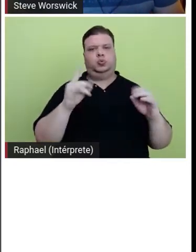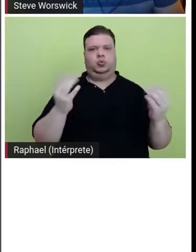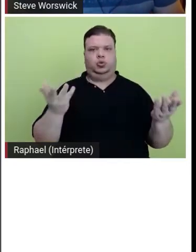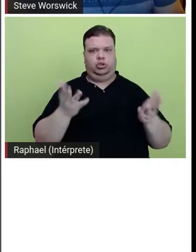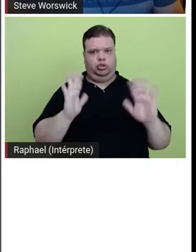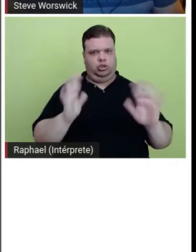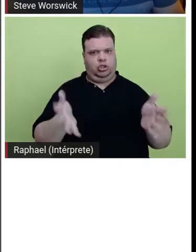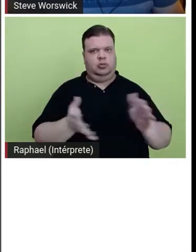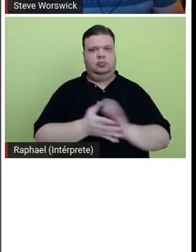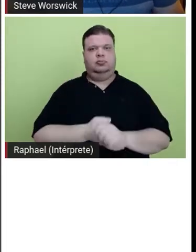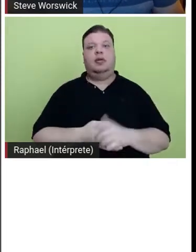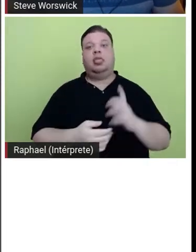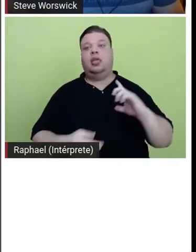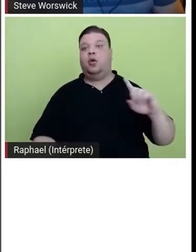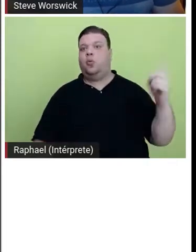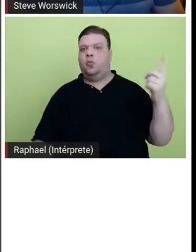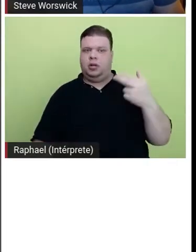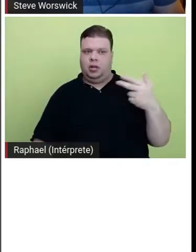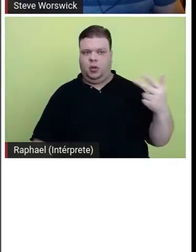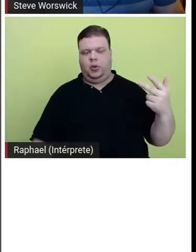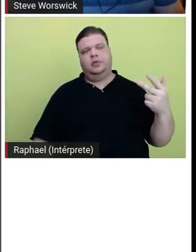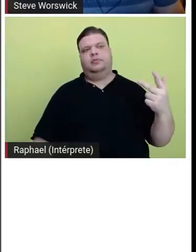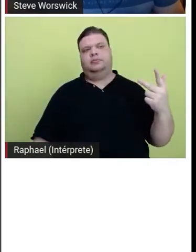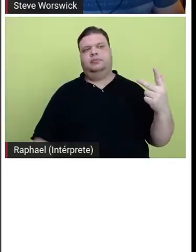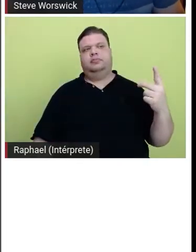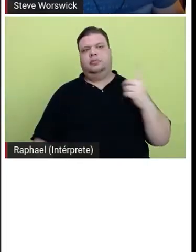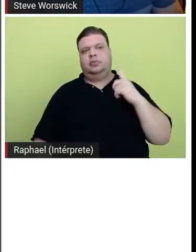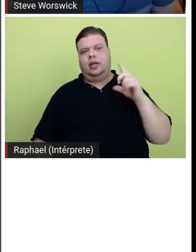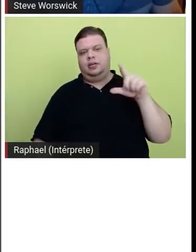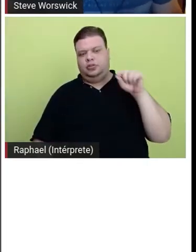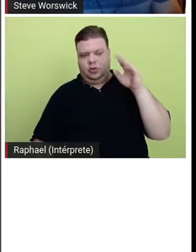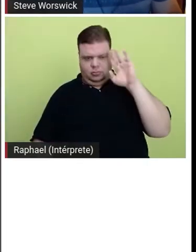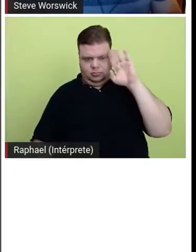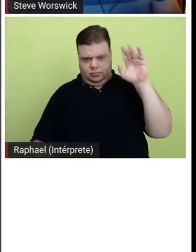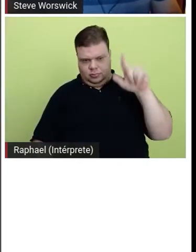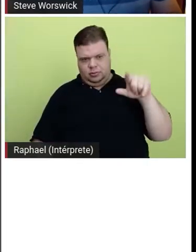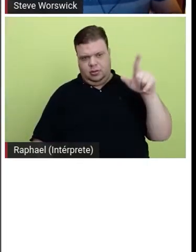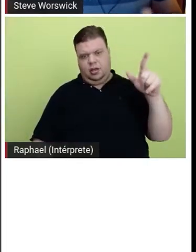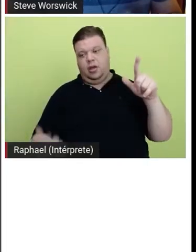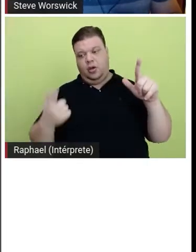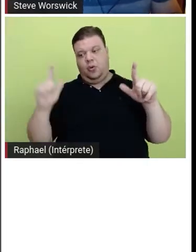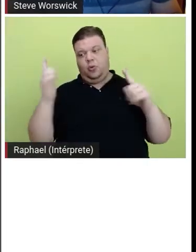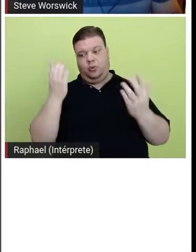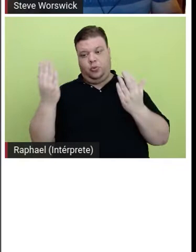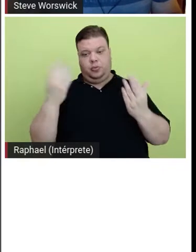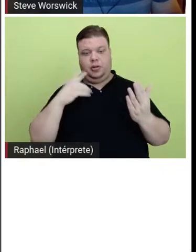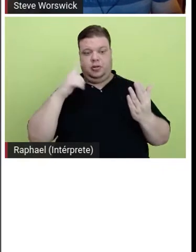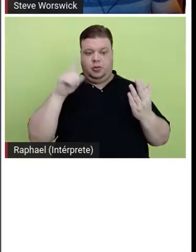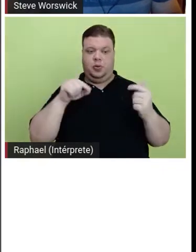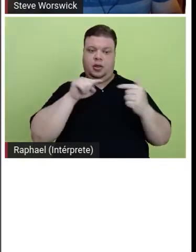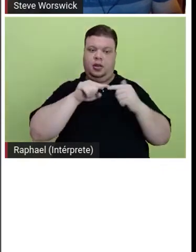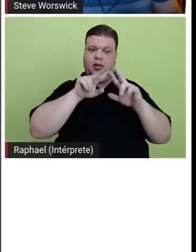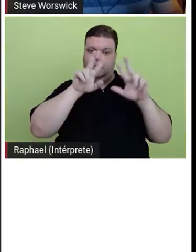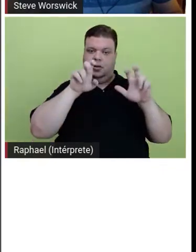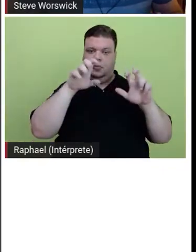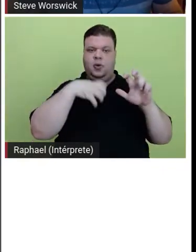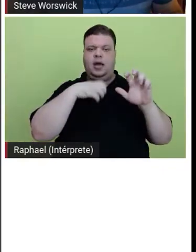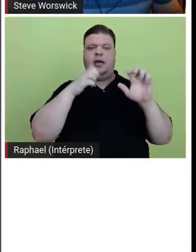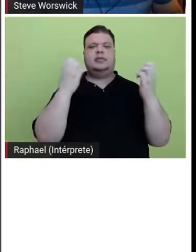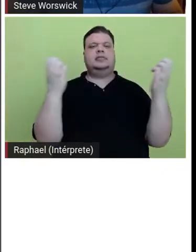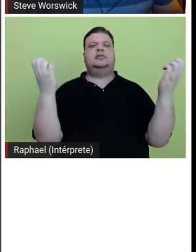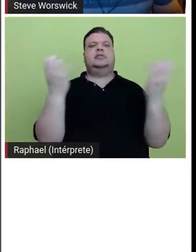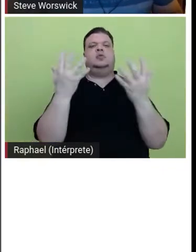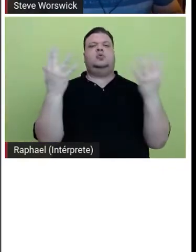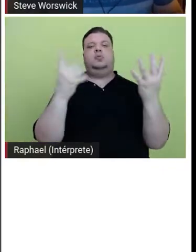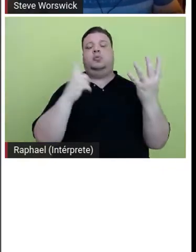handwritten answers for each of these, but that's not really very practical. If I say, where does a giraffe live? I then have to do, where does a dog